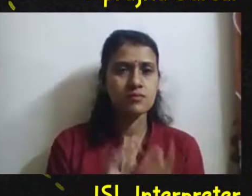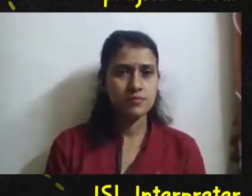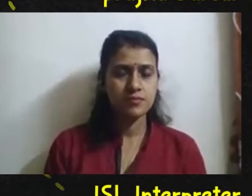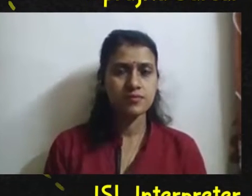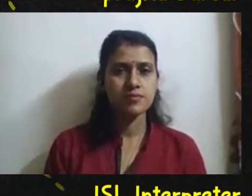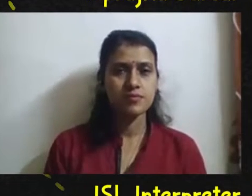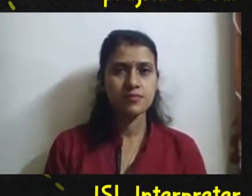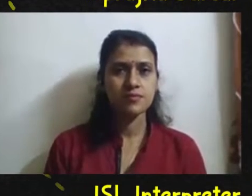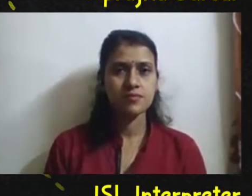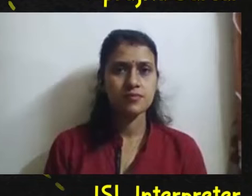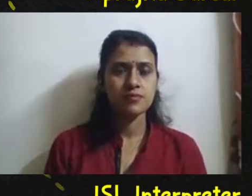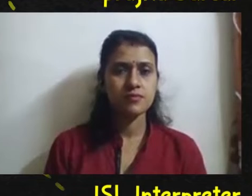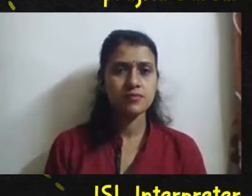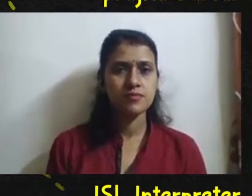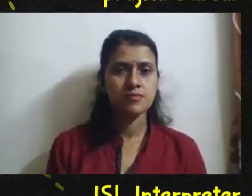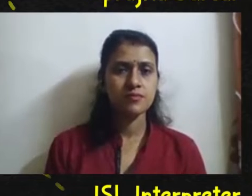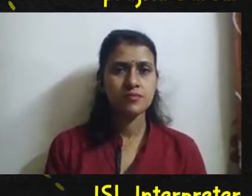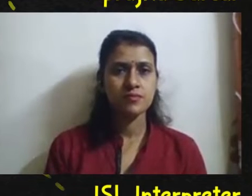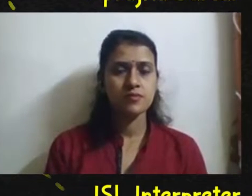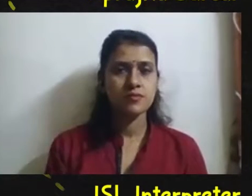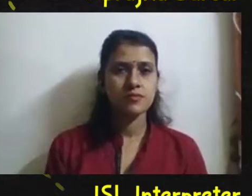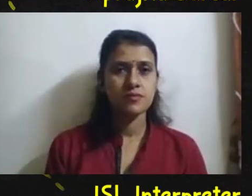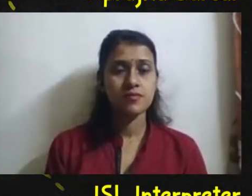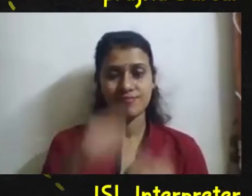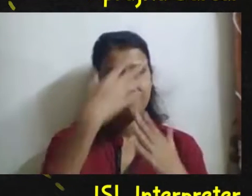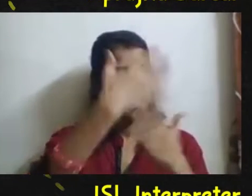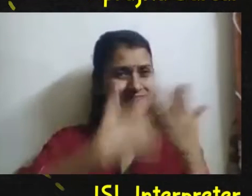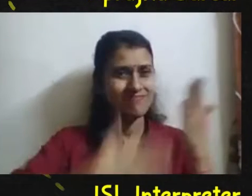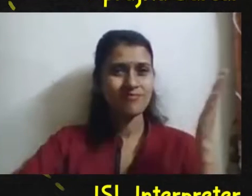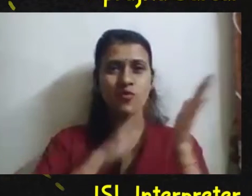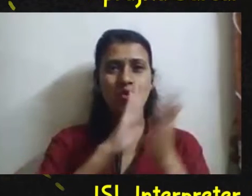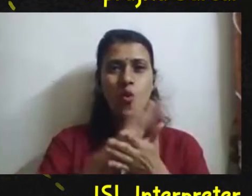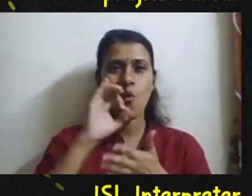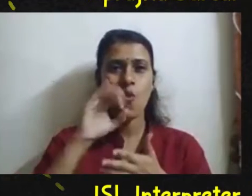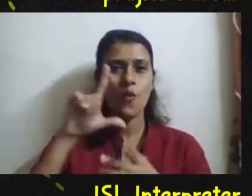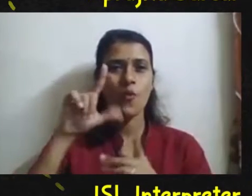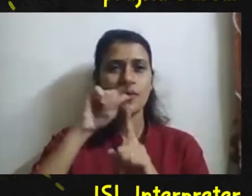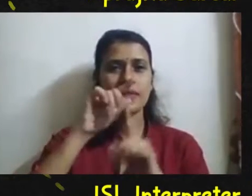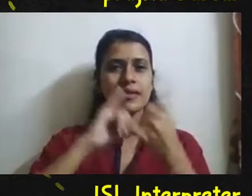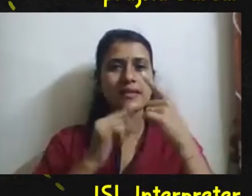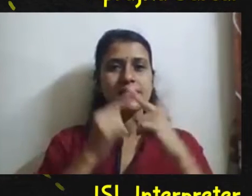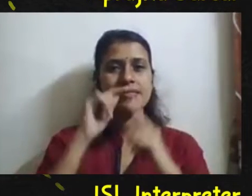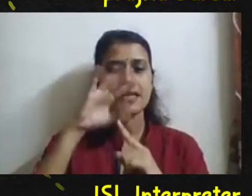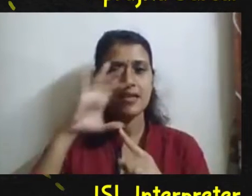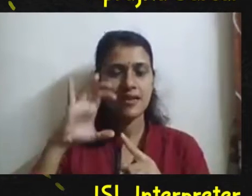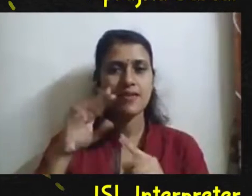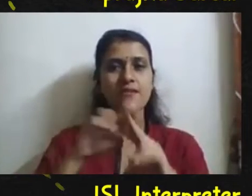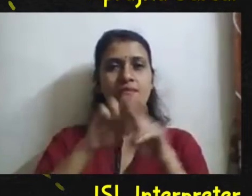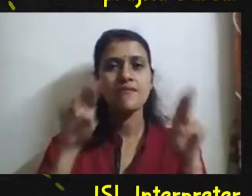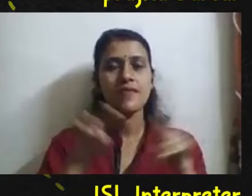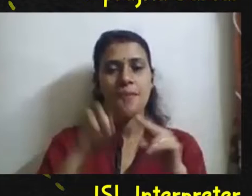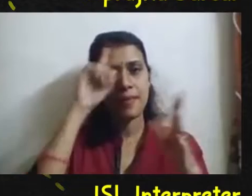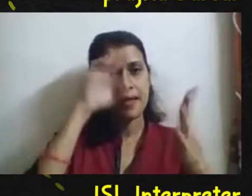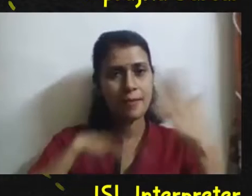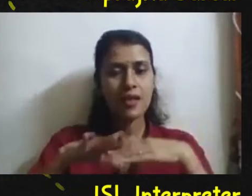So these holistic aspects of family planning are which were part of the 50s and